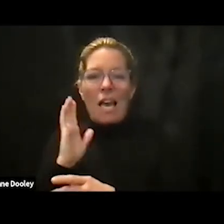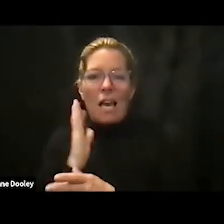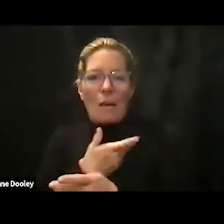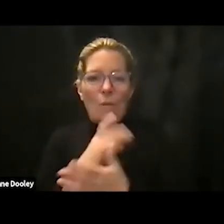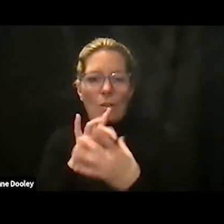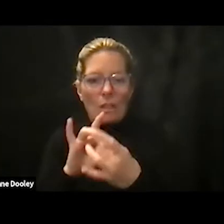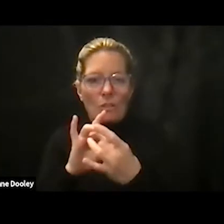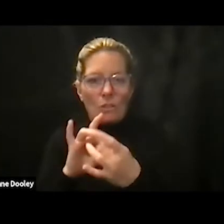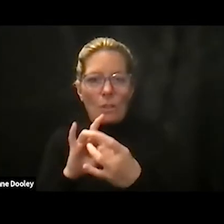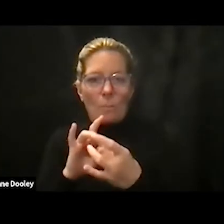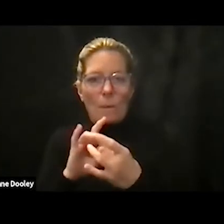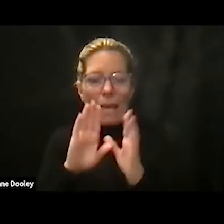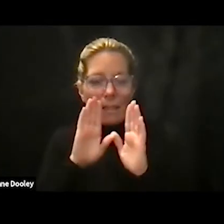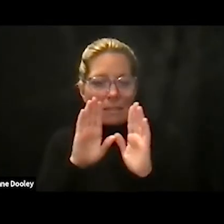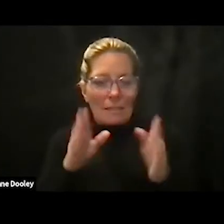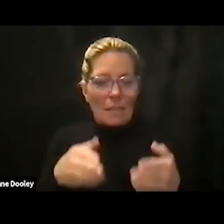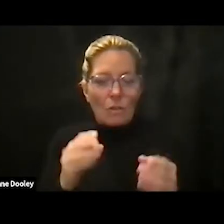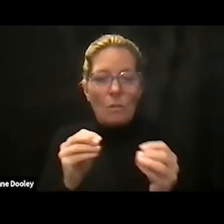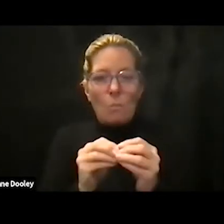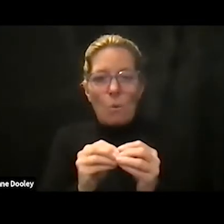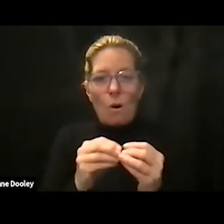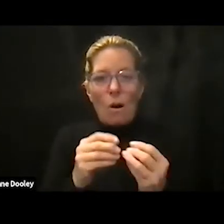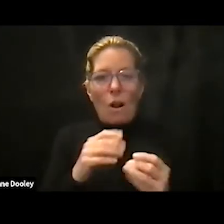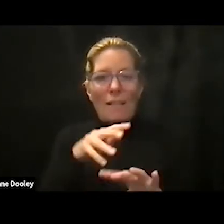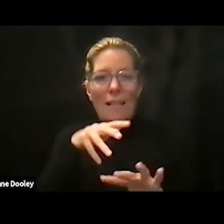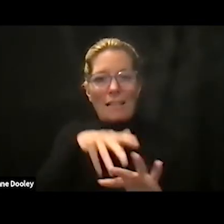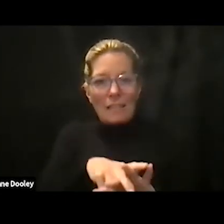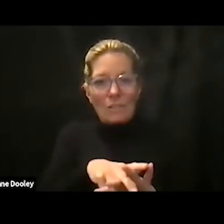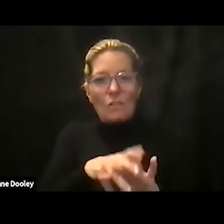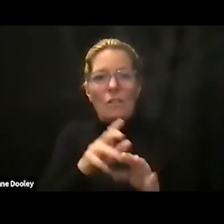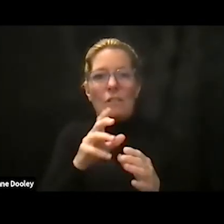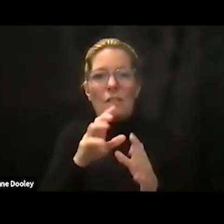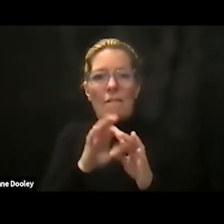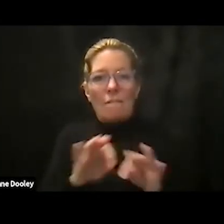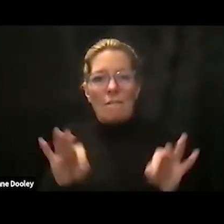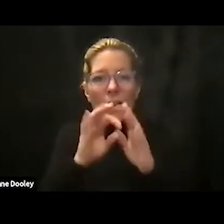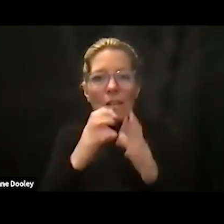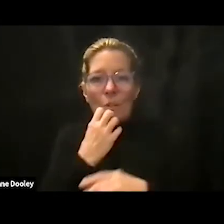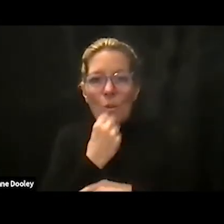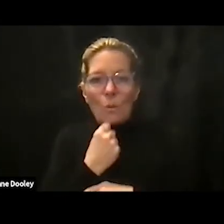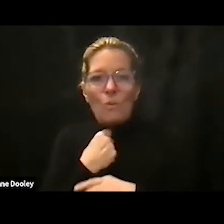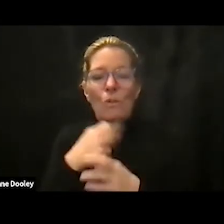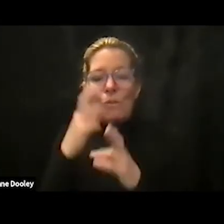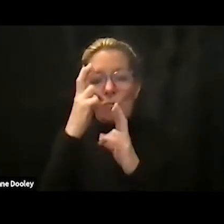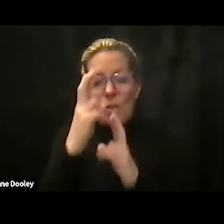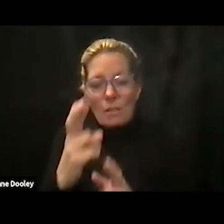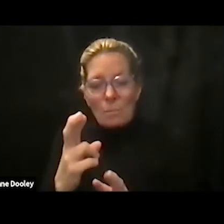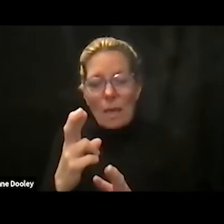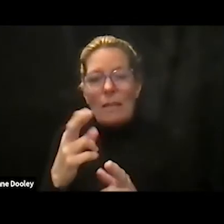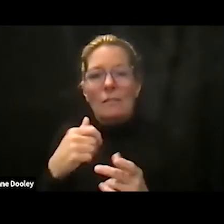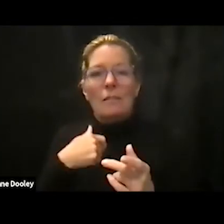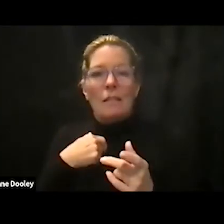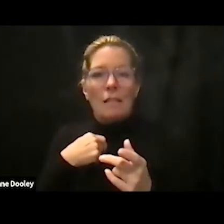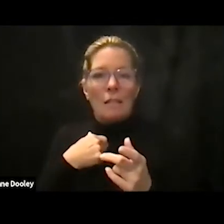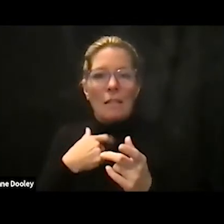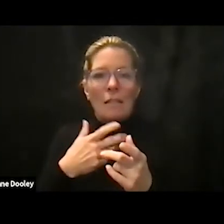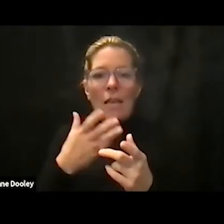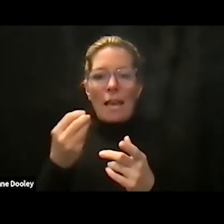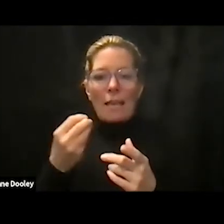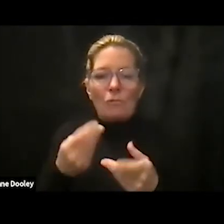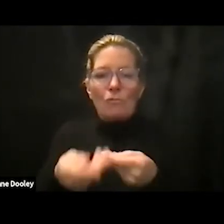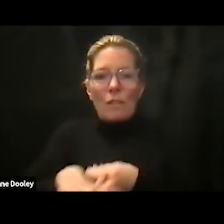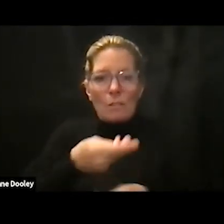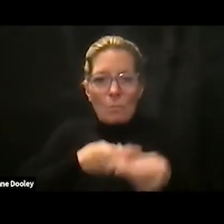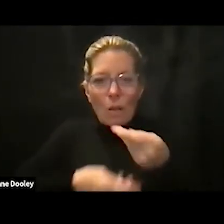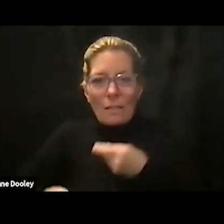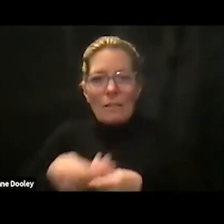values, like respect, responsibility, reciprocity, and relationships, those are some ways